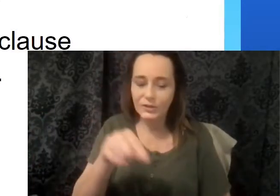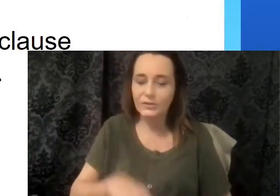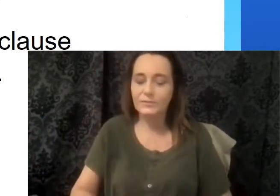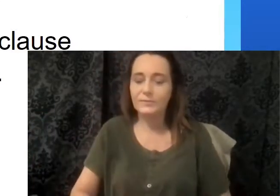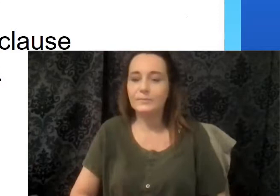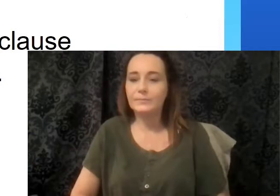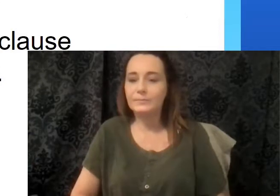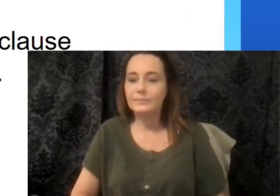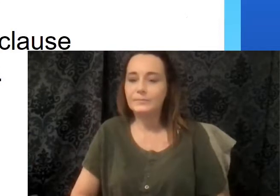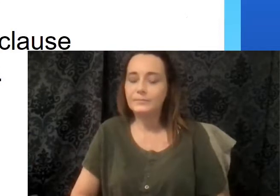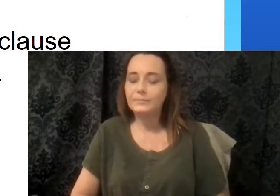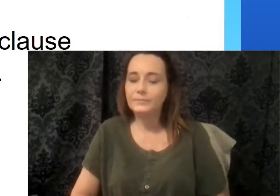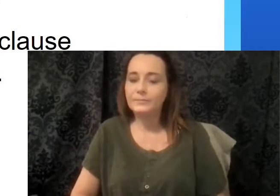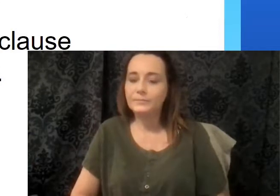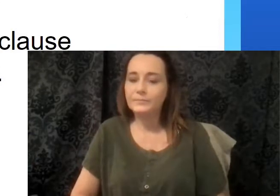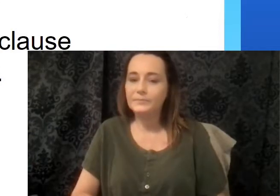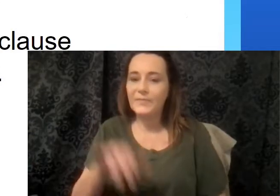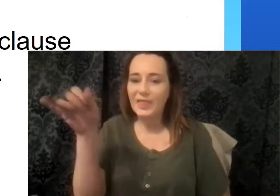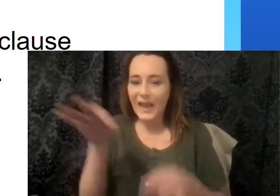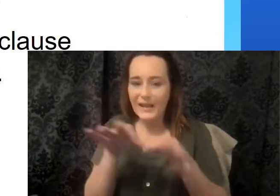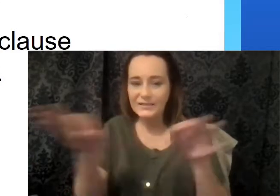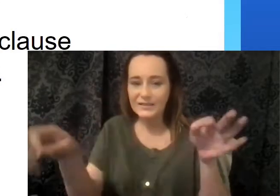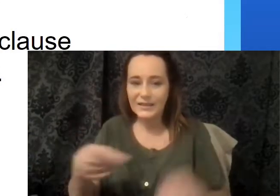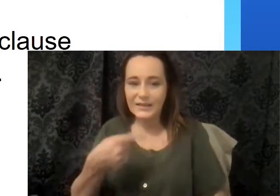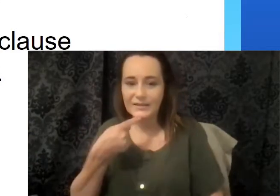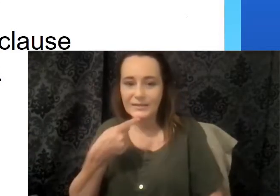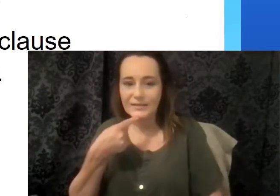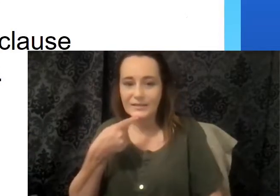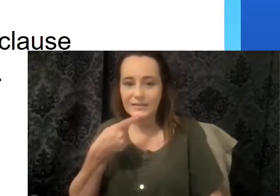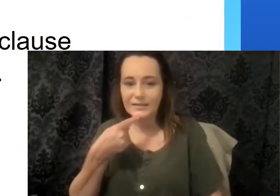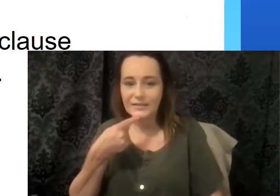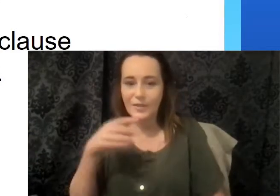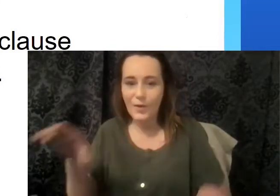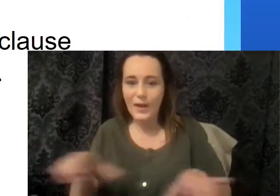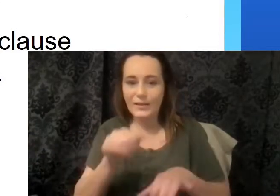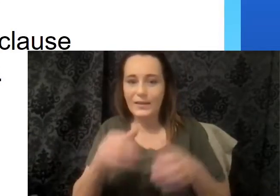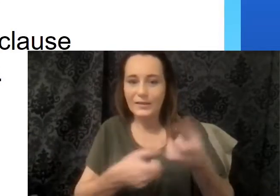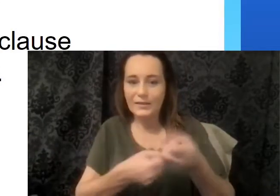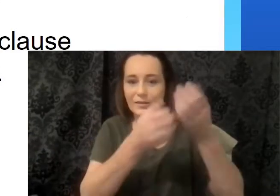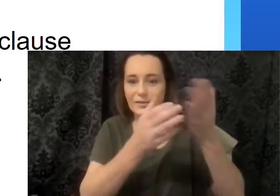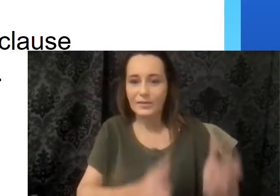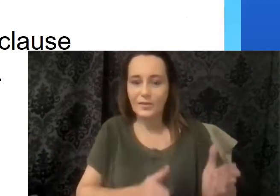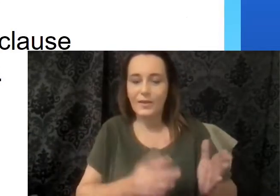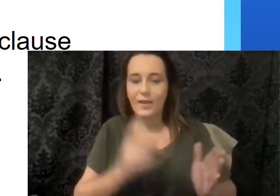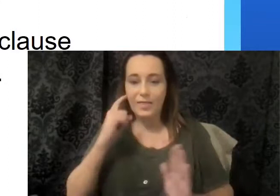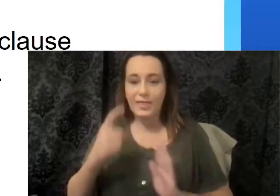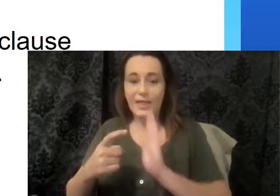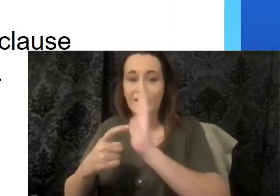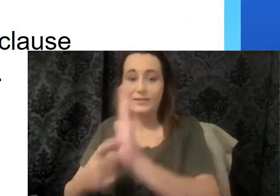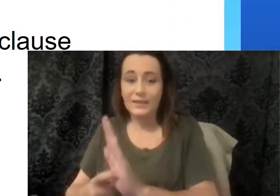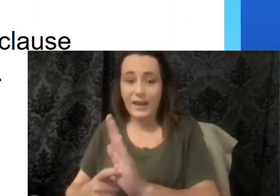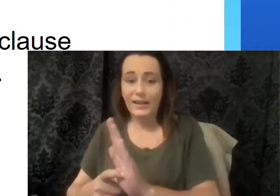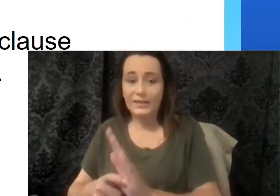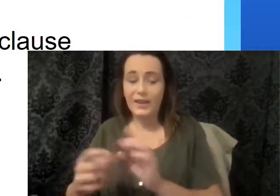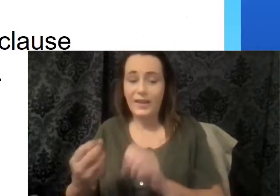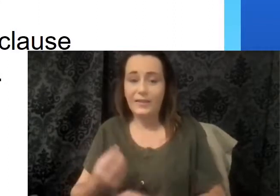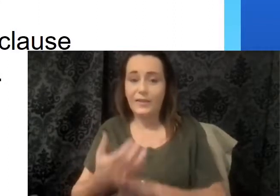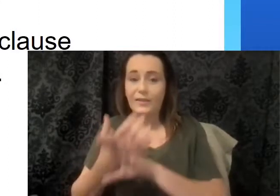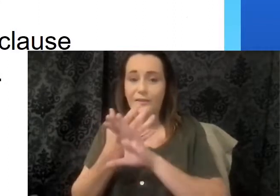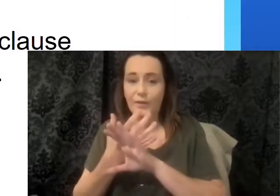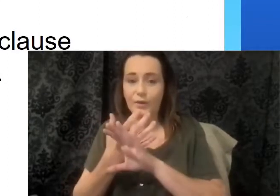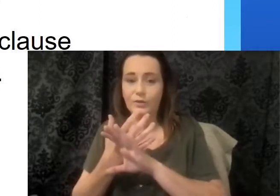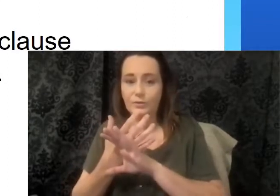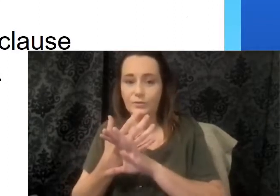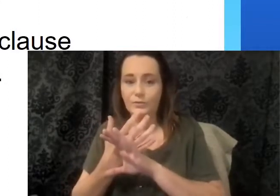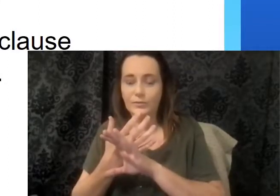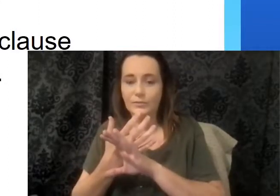Because the rest of that sentence says, acting as the trustor, the delegates present at the virtual, the delegates.